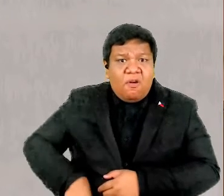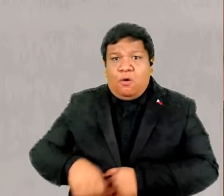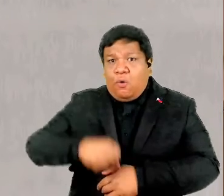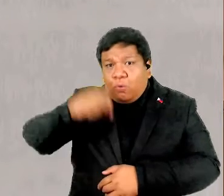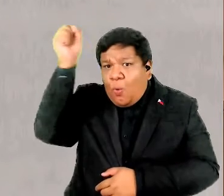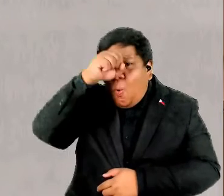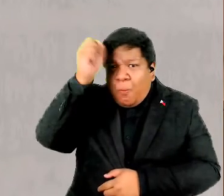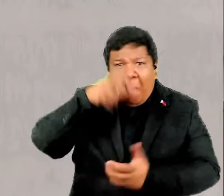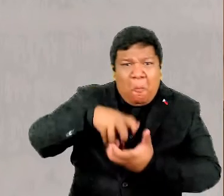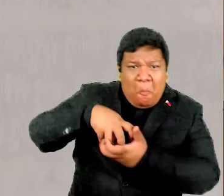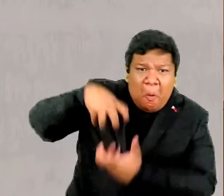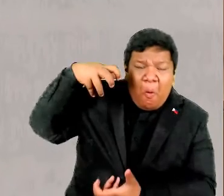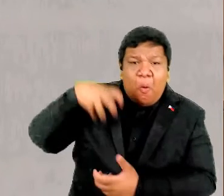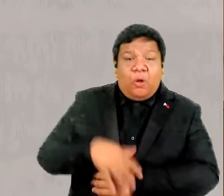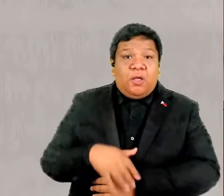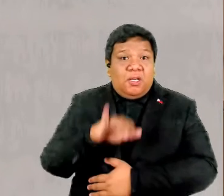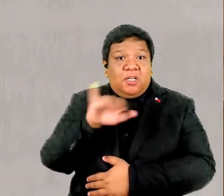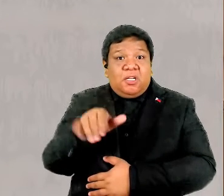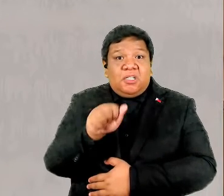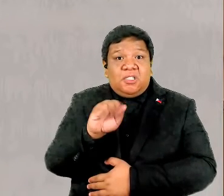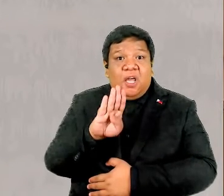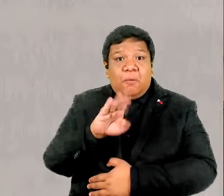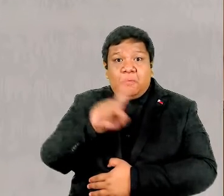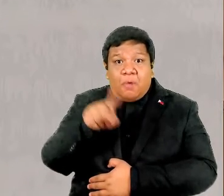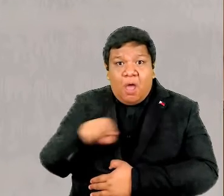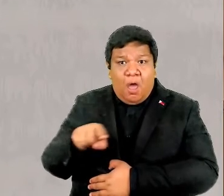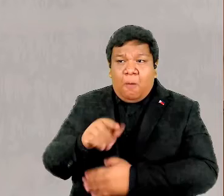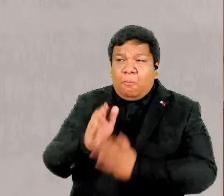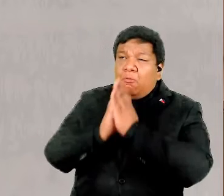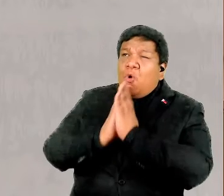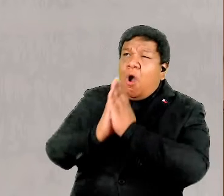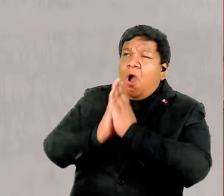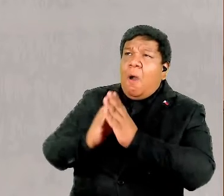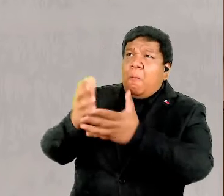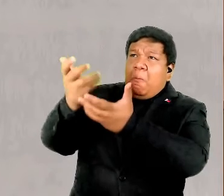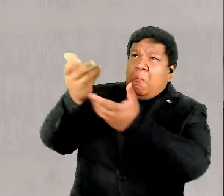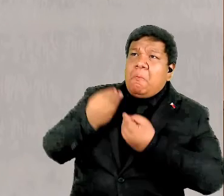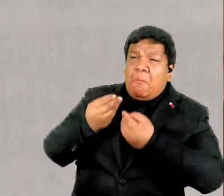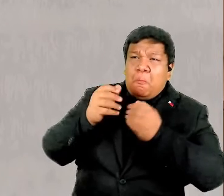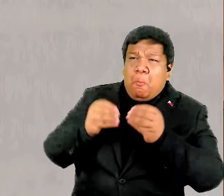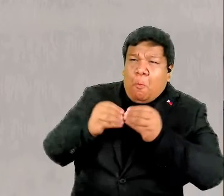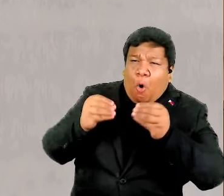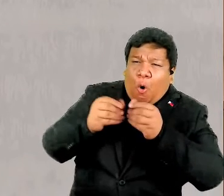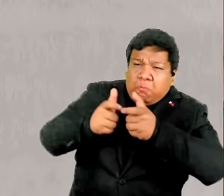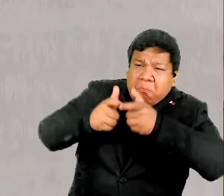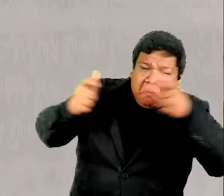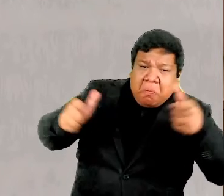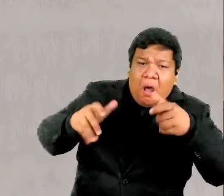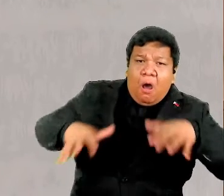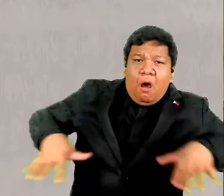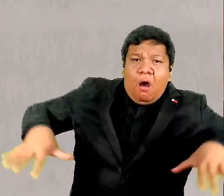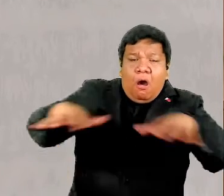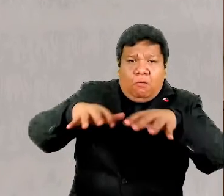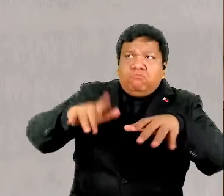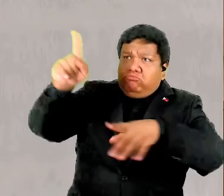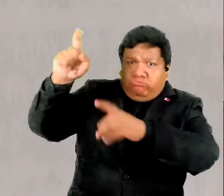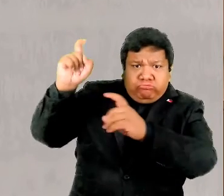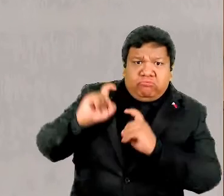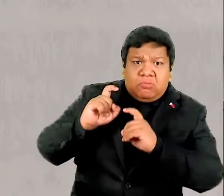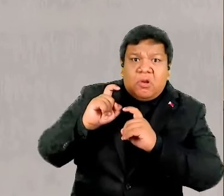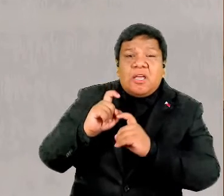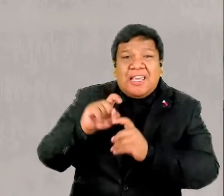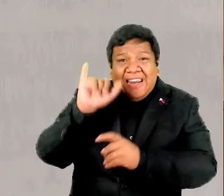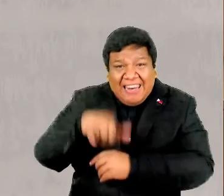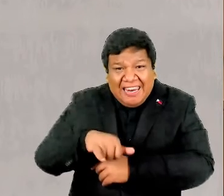Solomon. When Jabez prayed to enlarge his territory and become rich, he granted it. The Old Testament heroes of